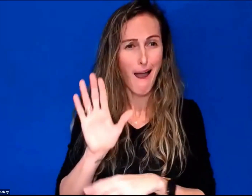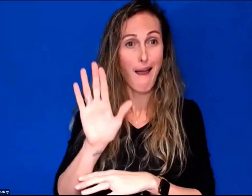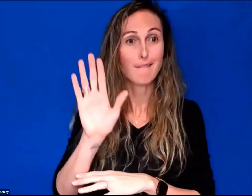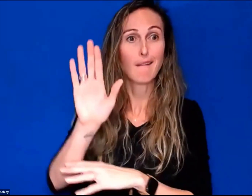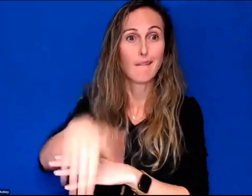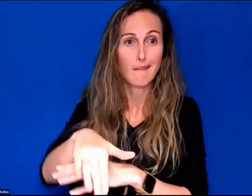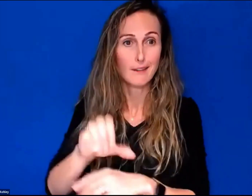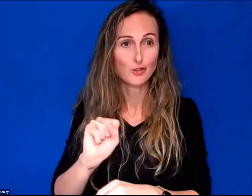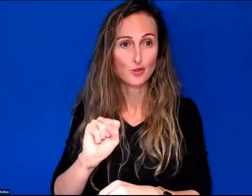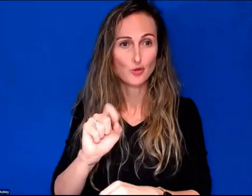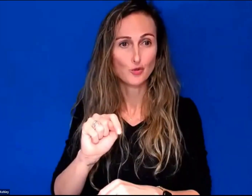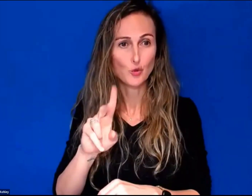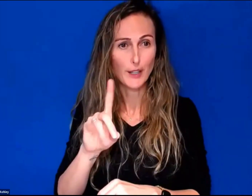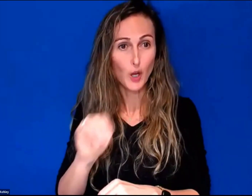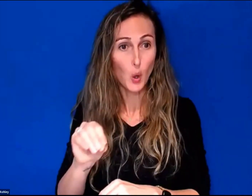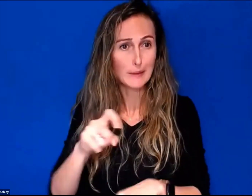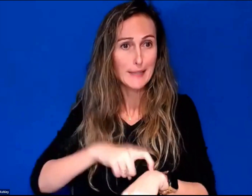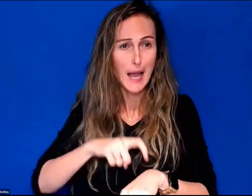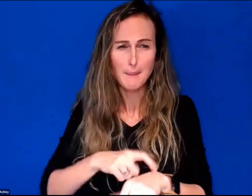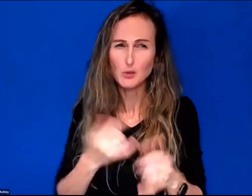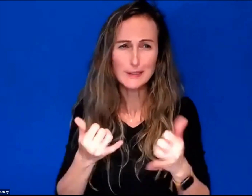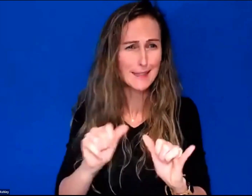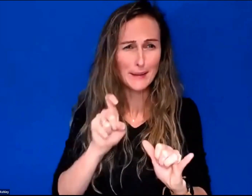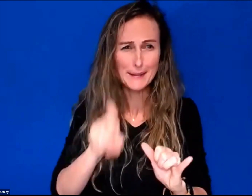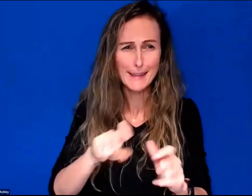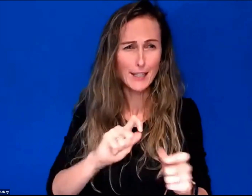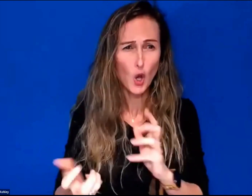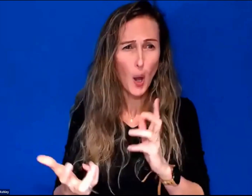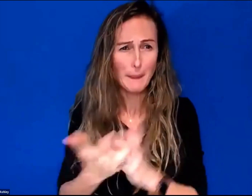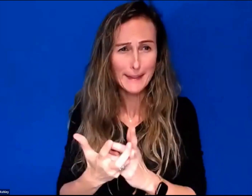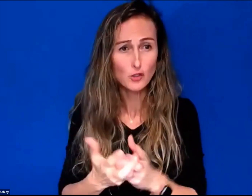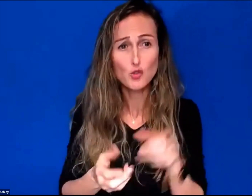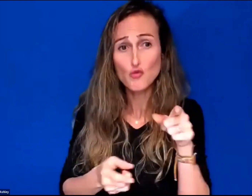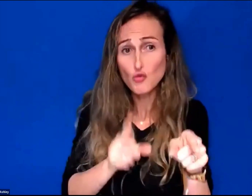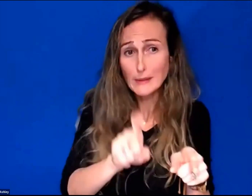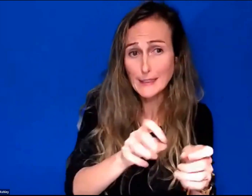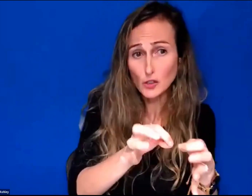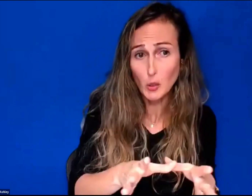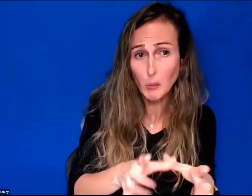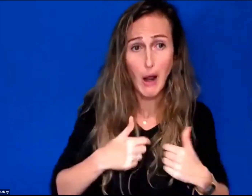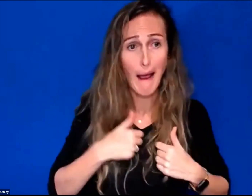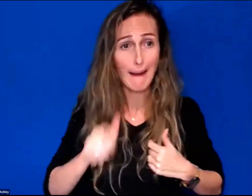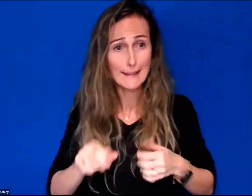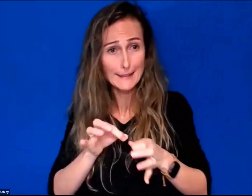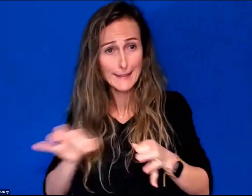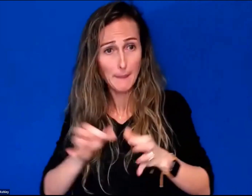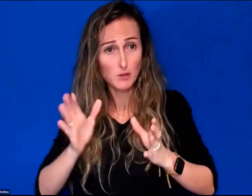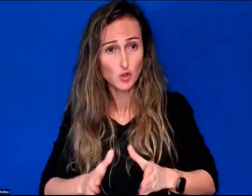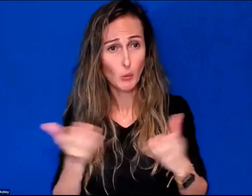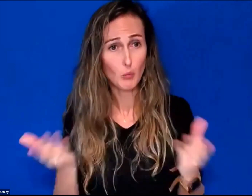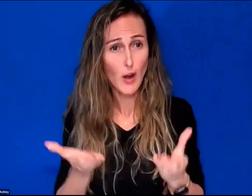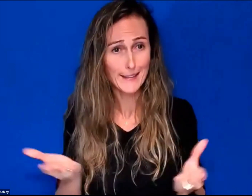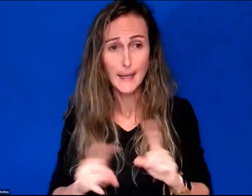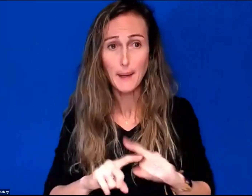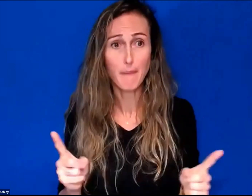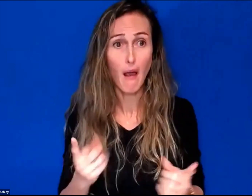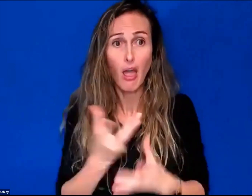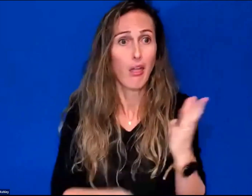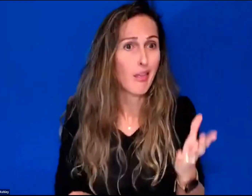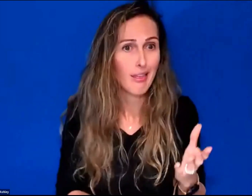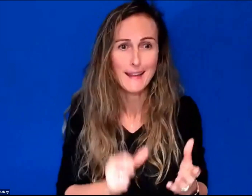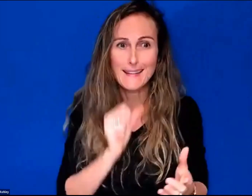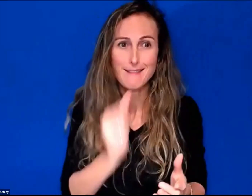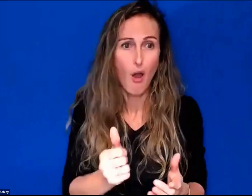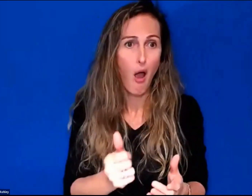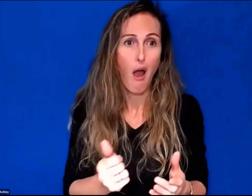have that accommodation. You need the interpreter or the captioner present, but you know, it is not here. So you have to figure out a way to